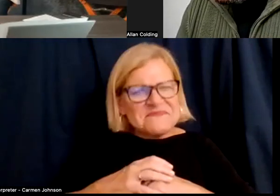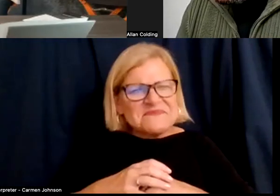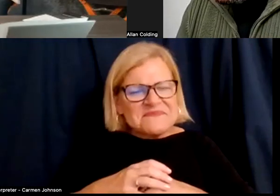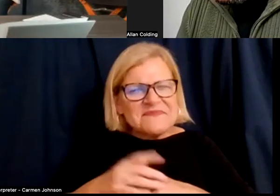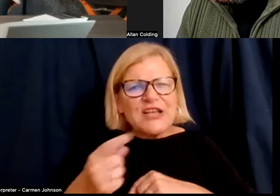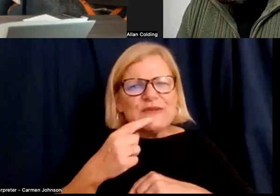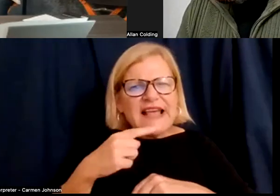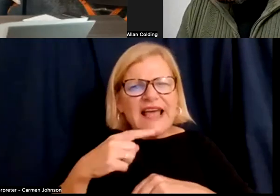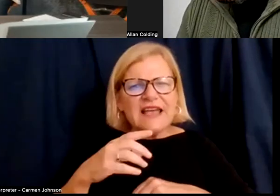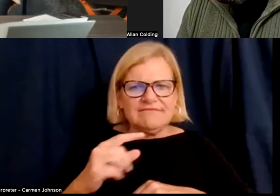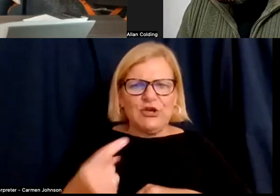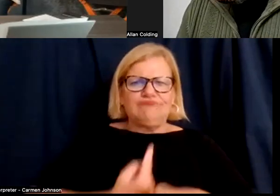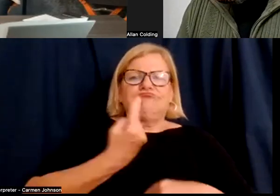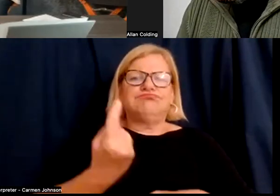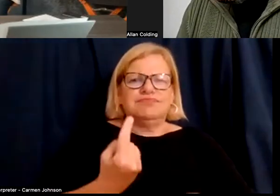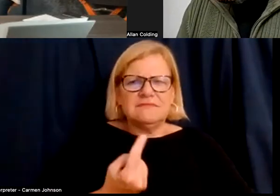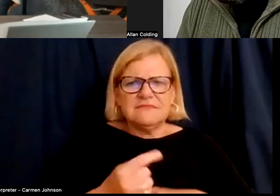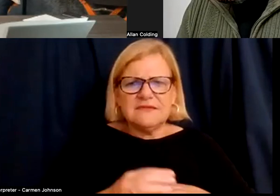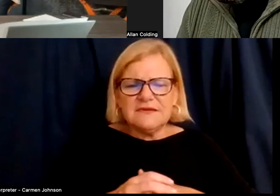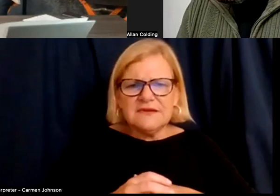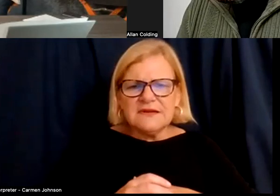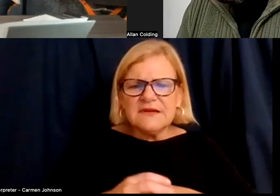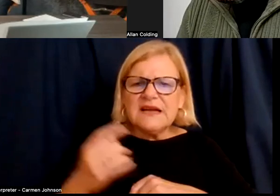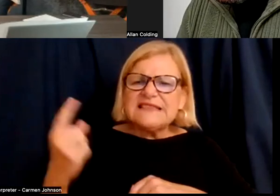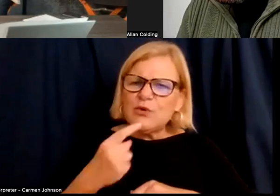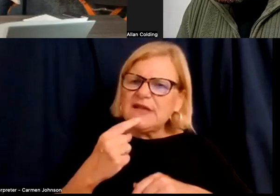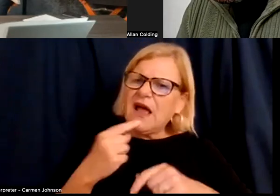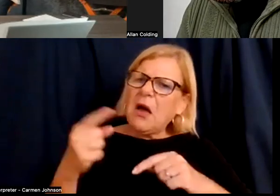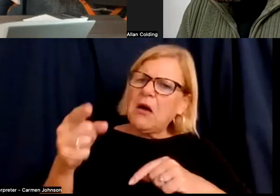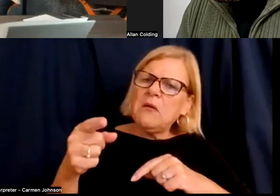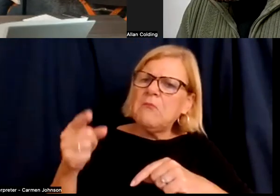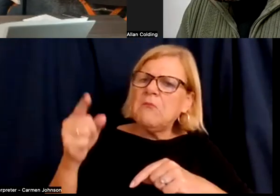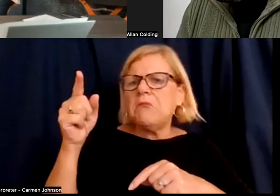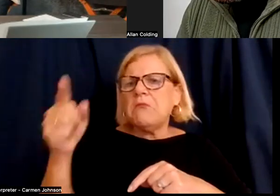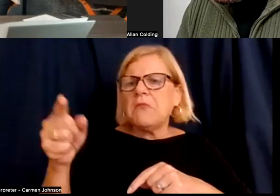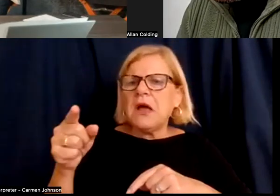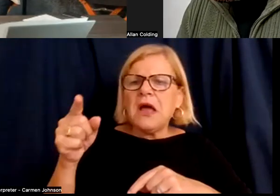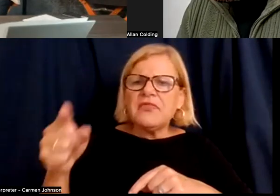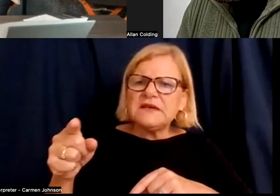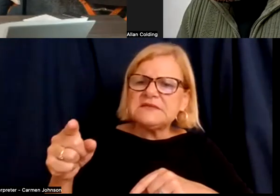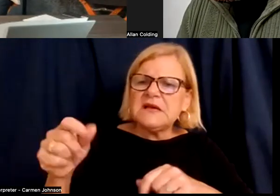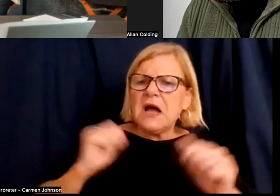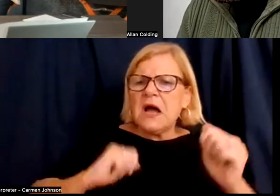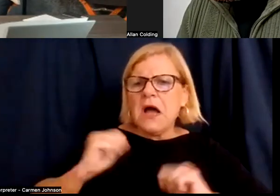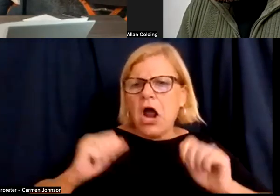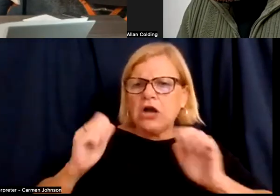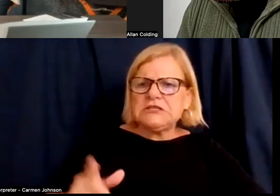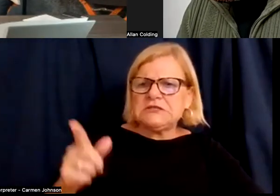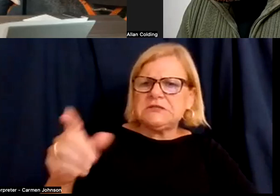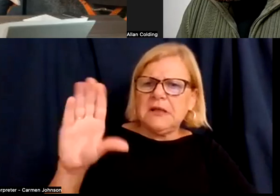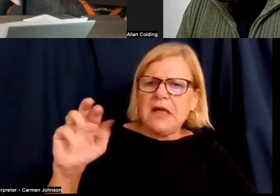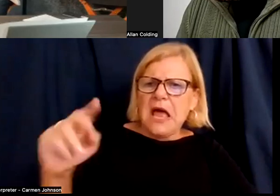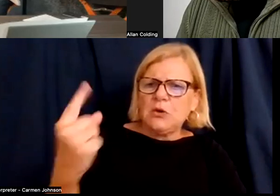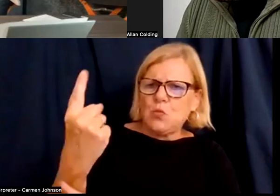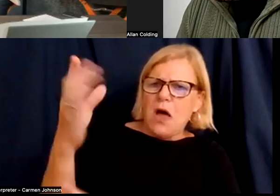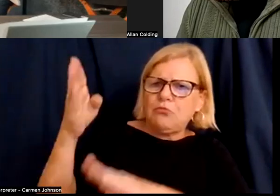took offense to, when someone would say, this this act or artistry in a band as if one